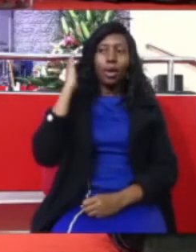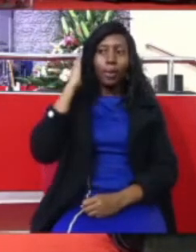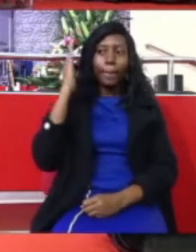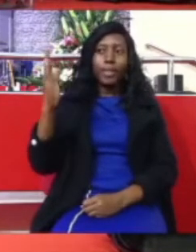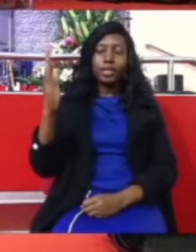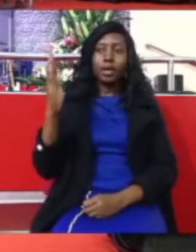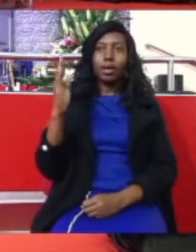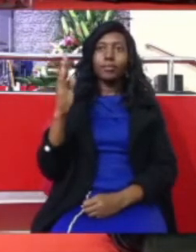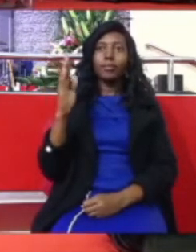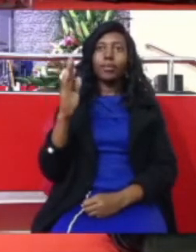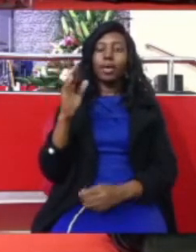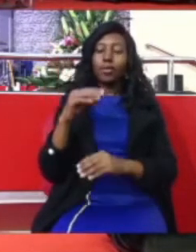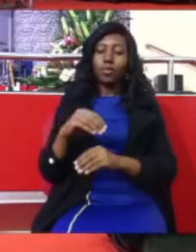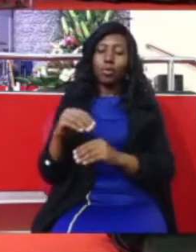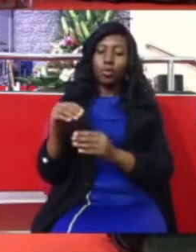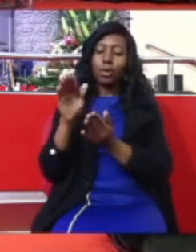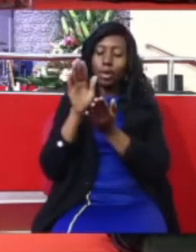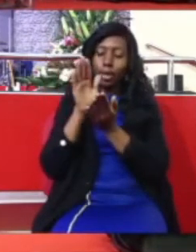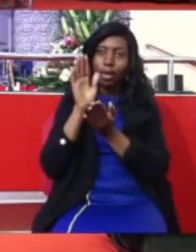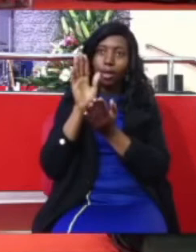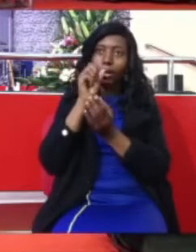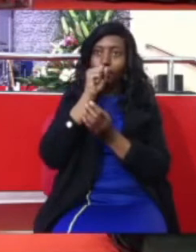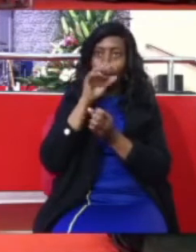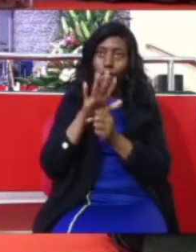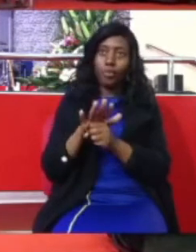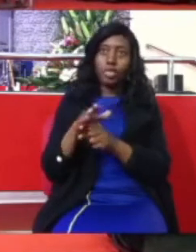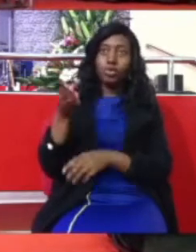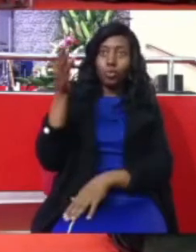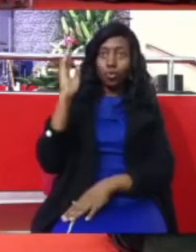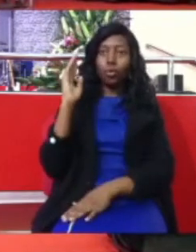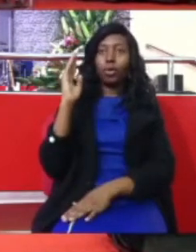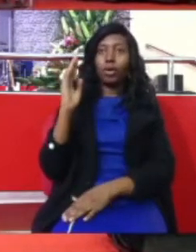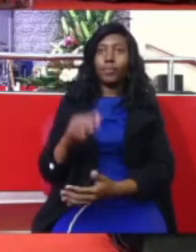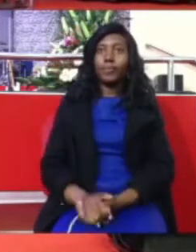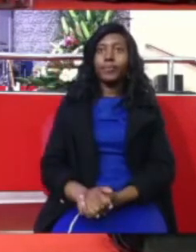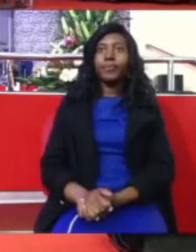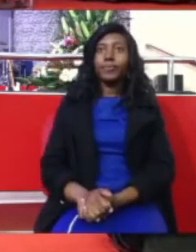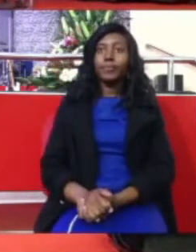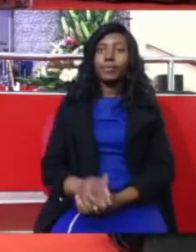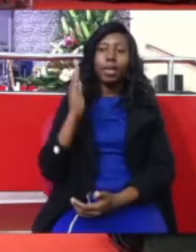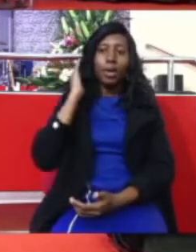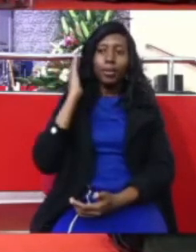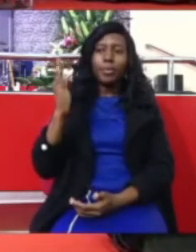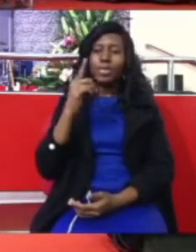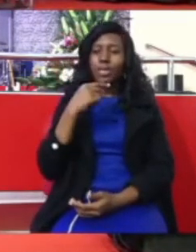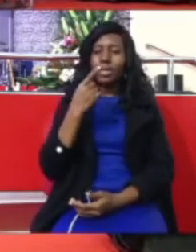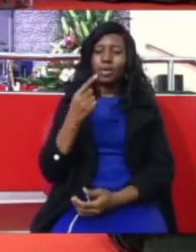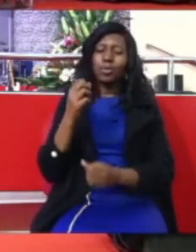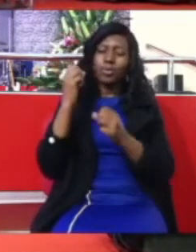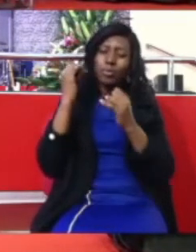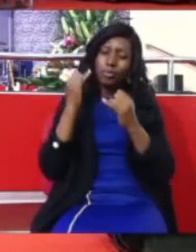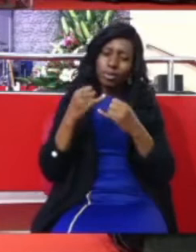there and he heard Jesus teach until he was already convicted. So he says, "We have worked, we have toiled,